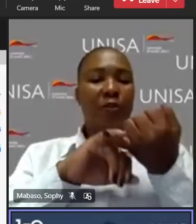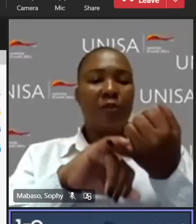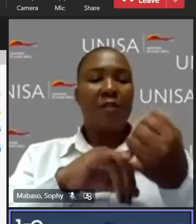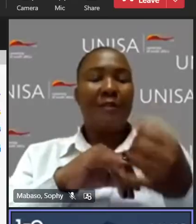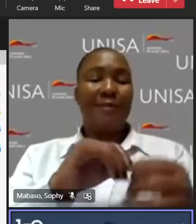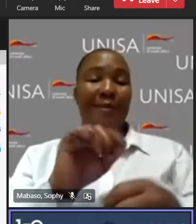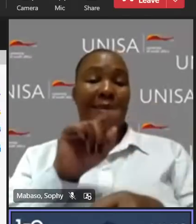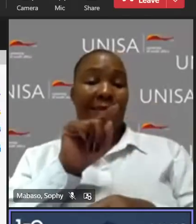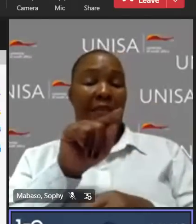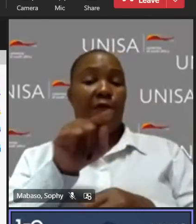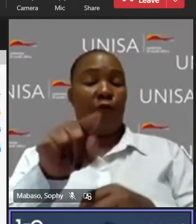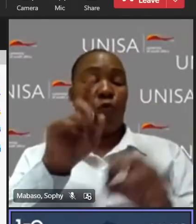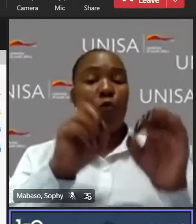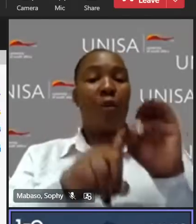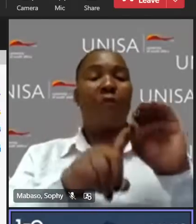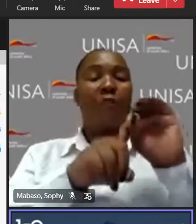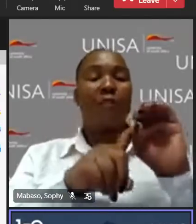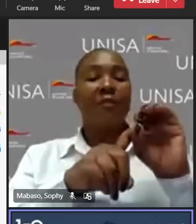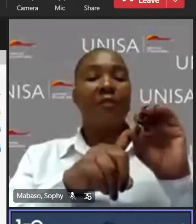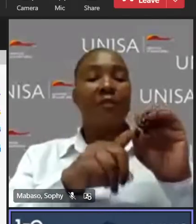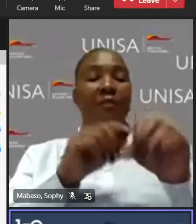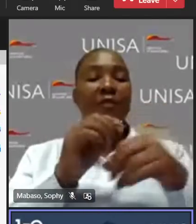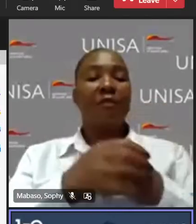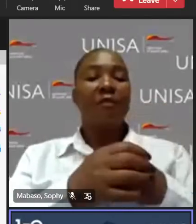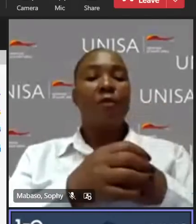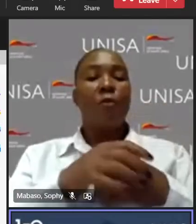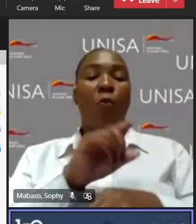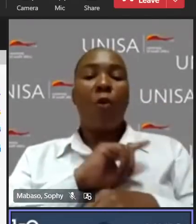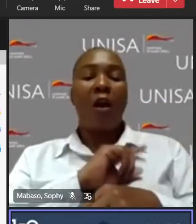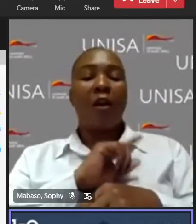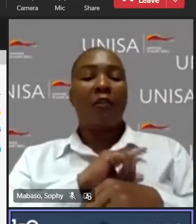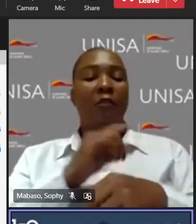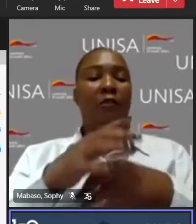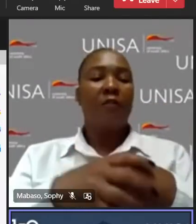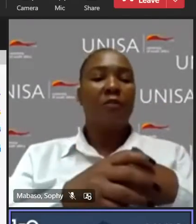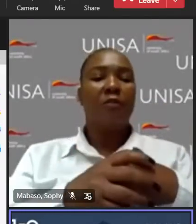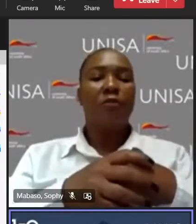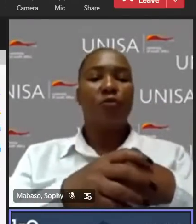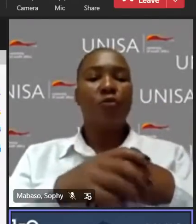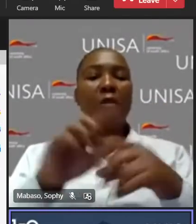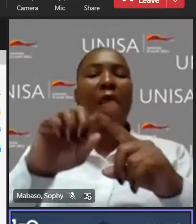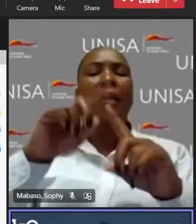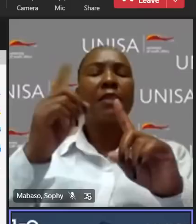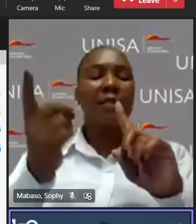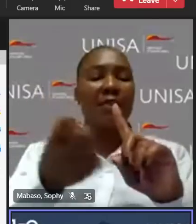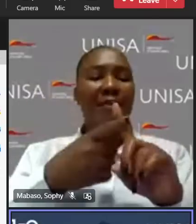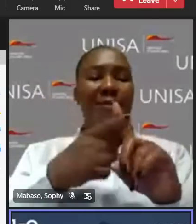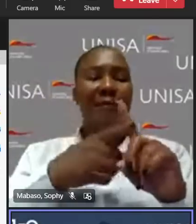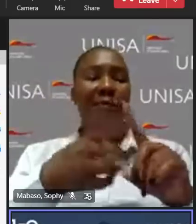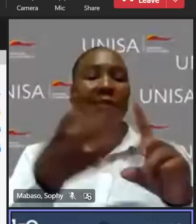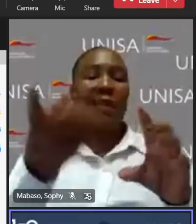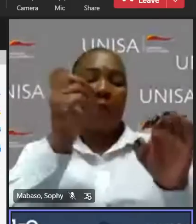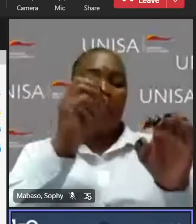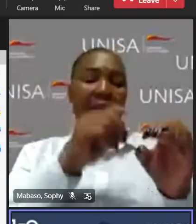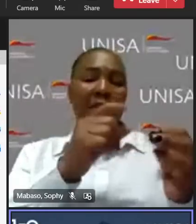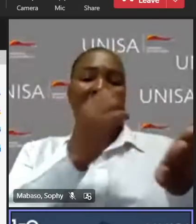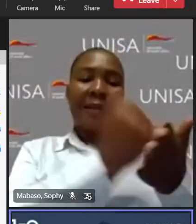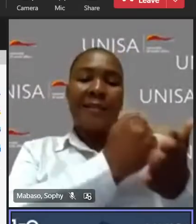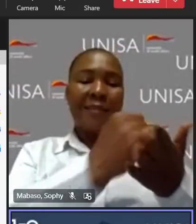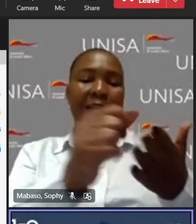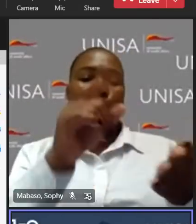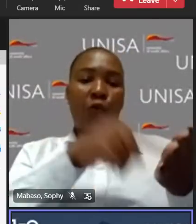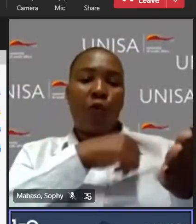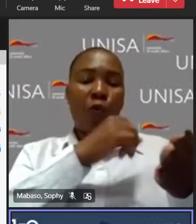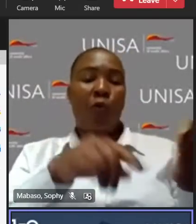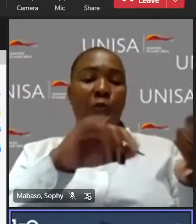your qualification so that you don't accidentally select an incorrect module. And then in the